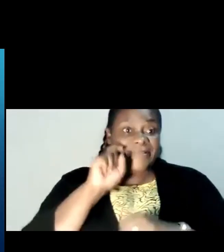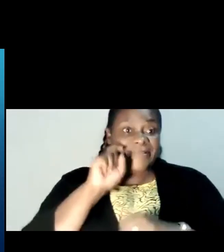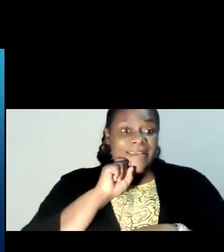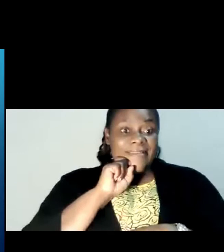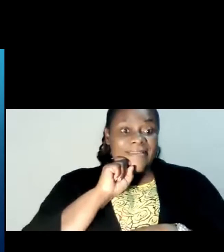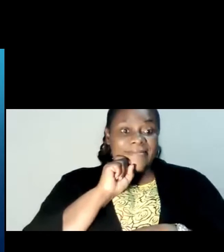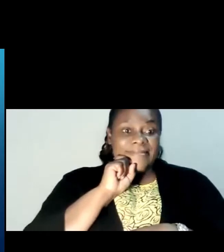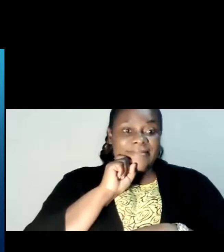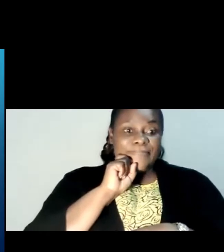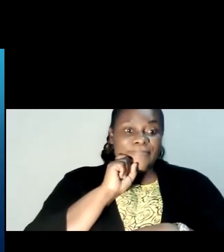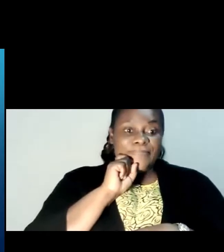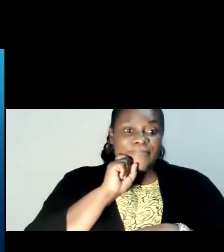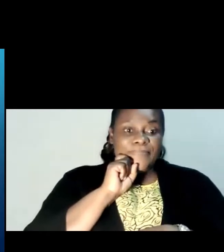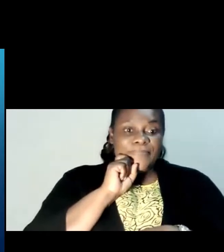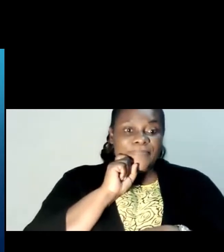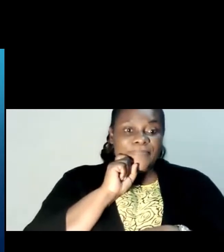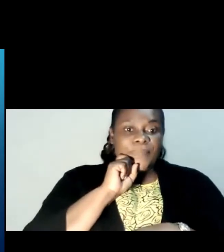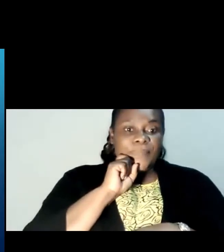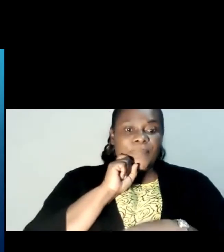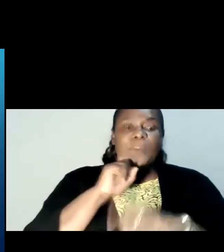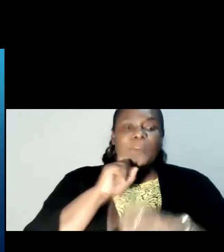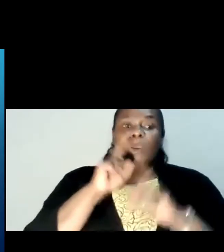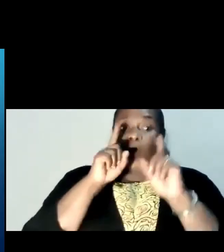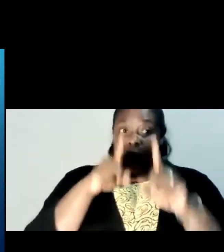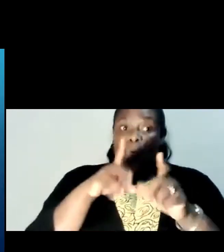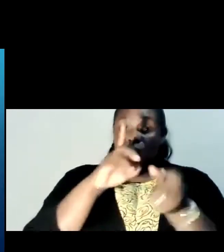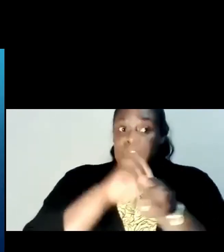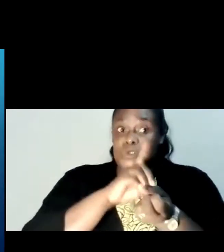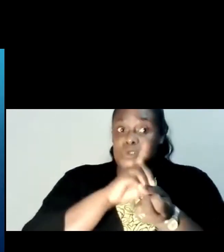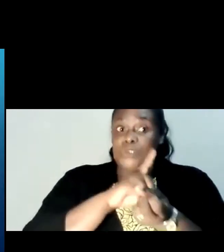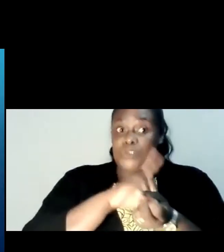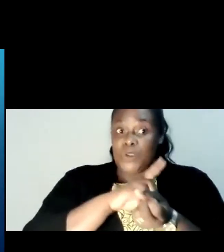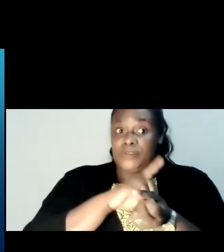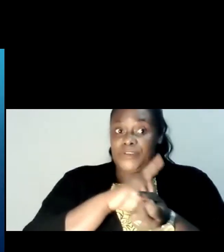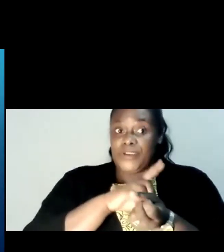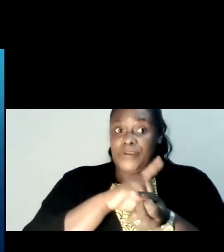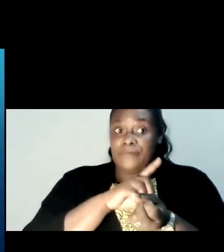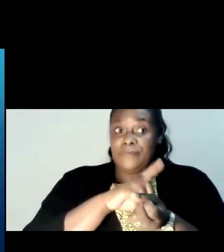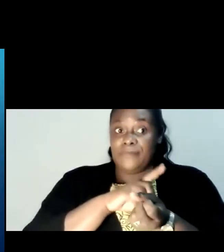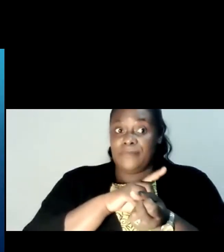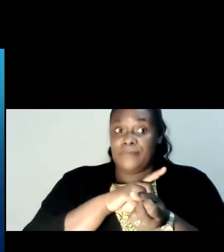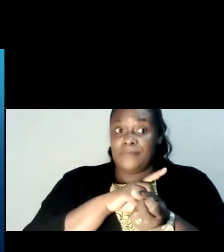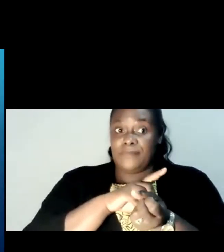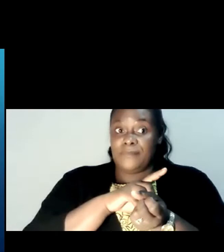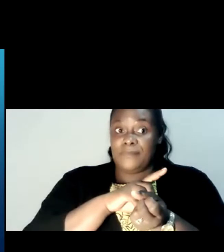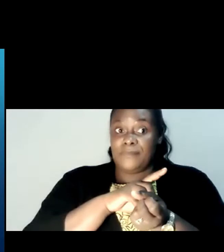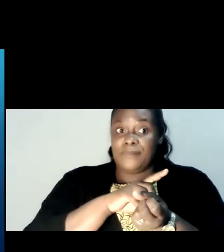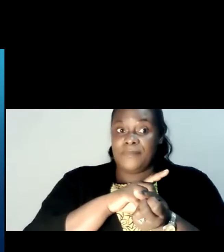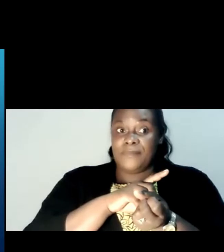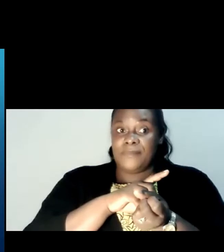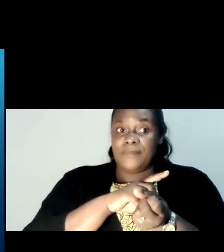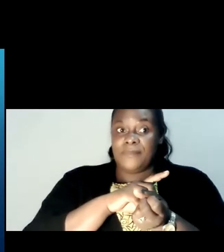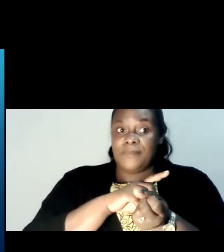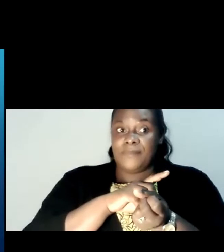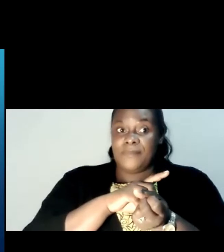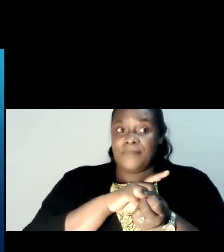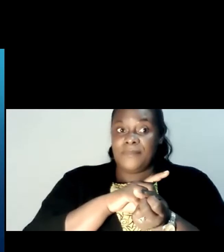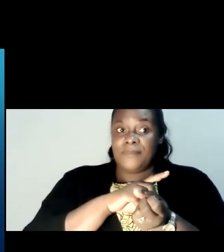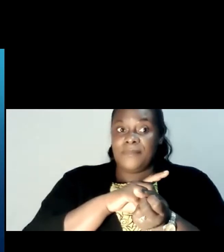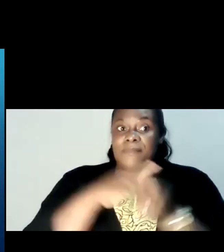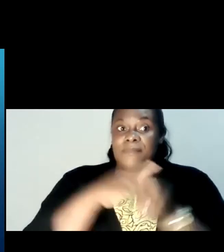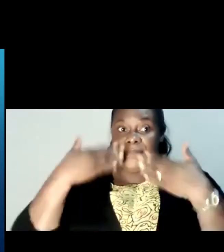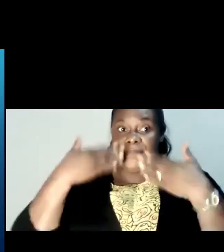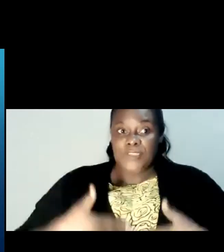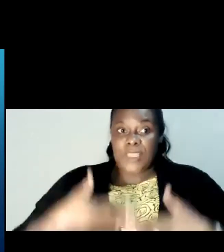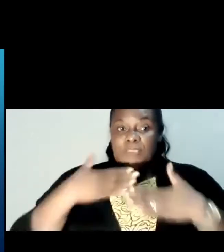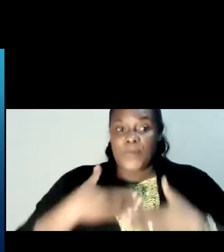cigarette smoking, heavy drinking, and using drugs such as cocaine and heroin. And